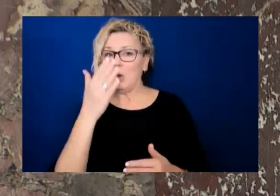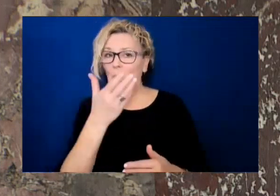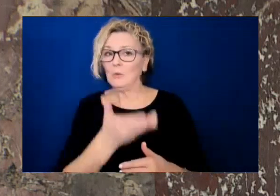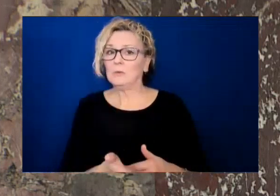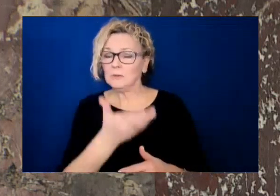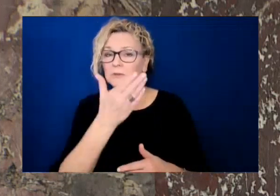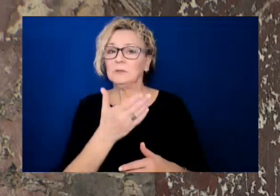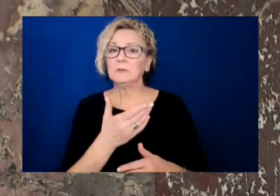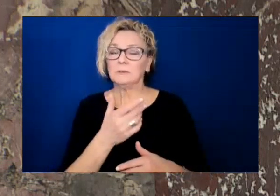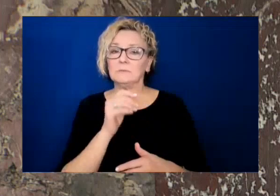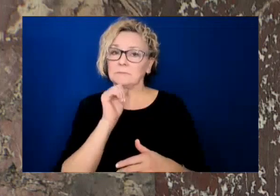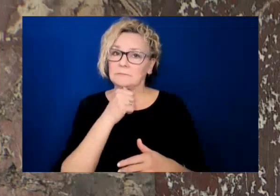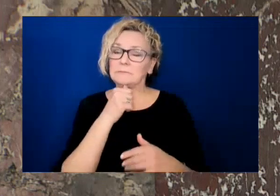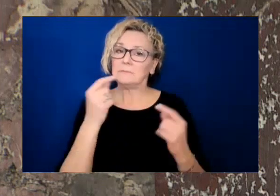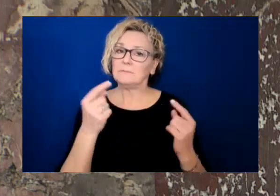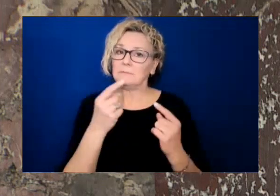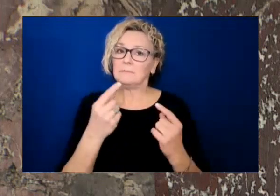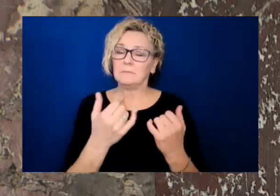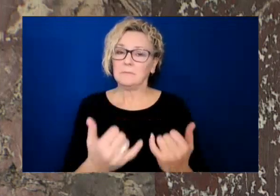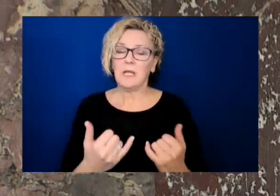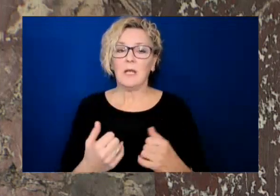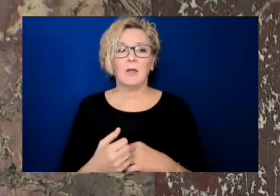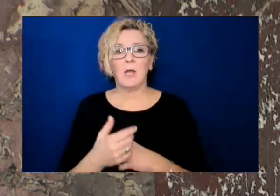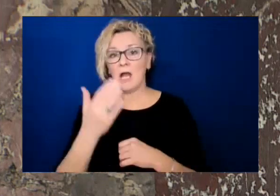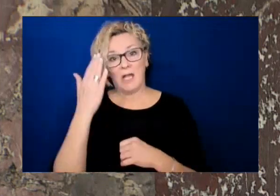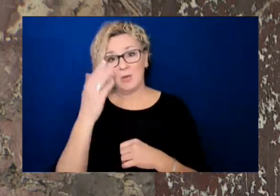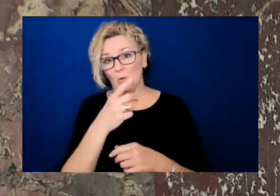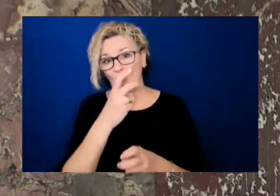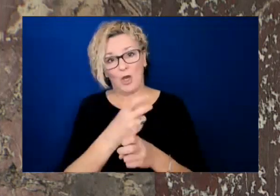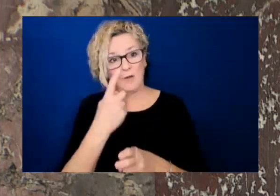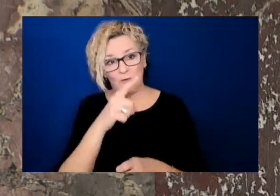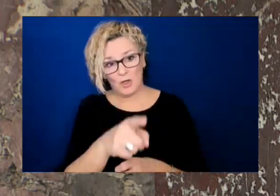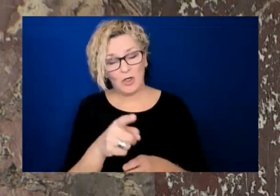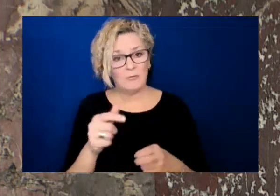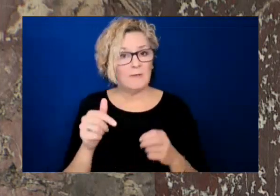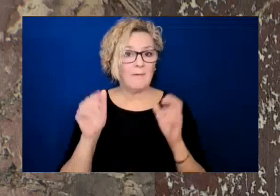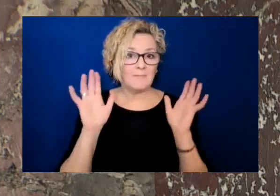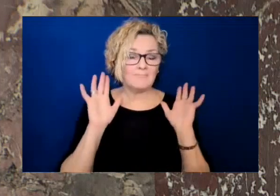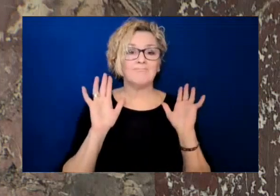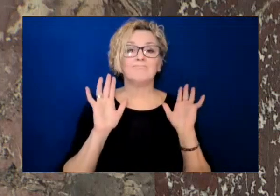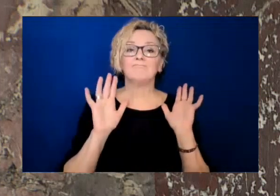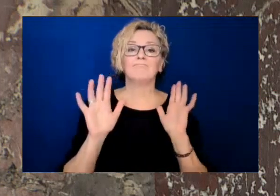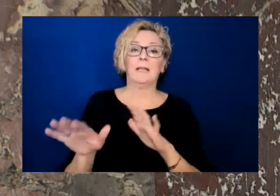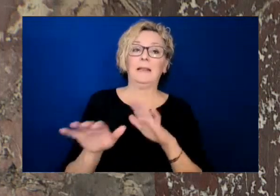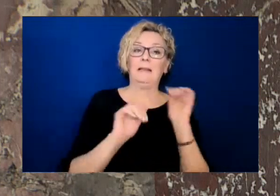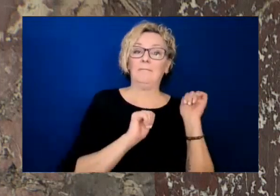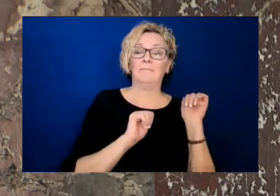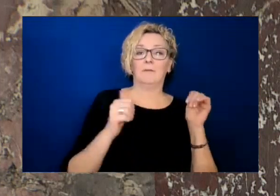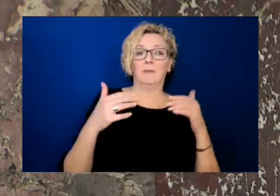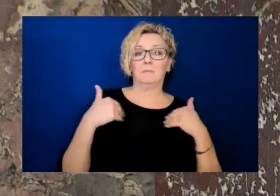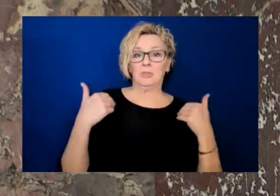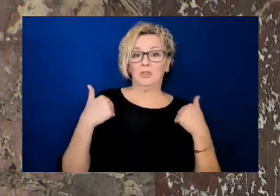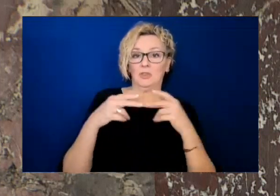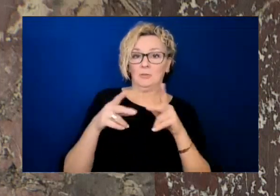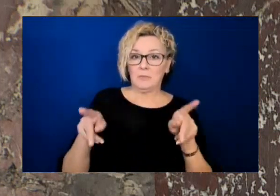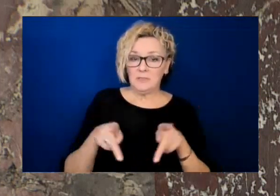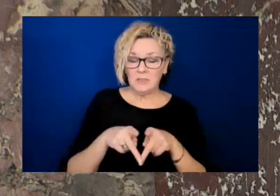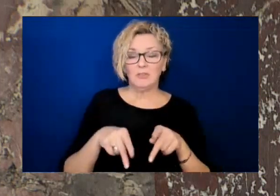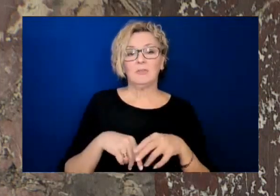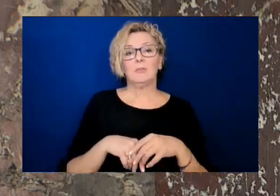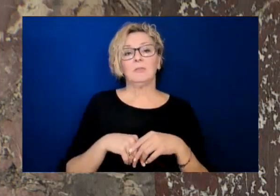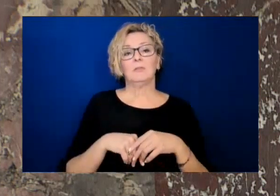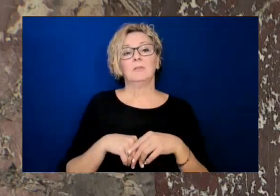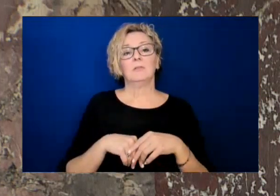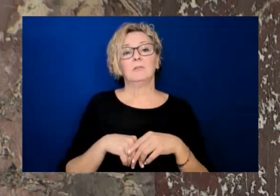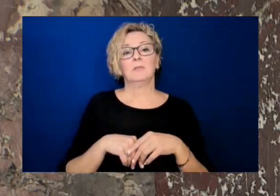for her to give up her cabinet position, to have to do the meetings and the work with the community. I know that